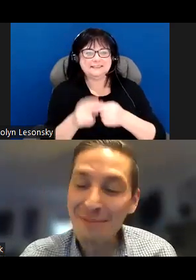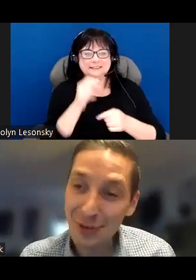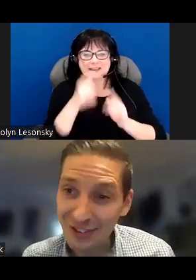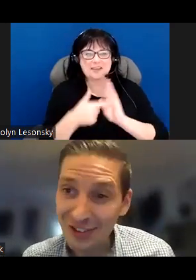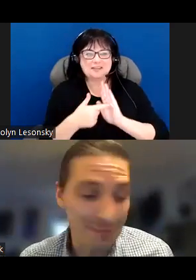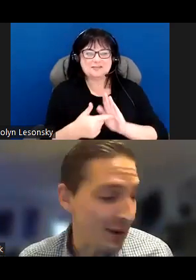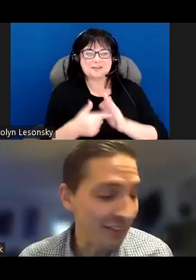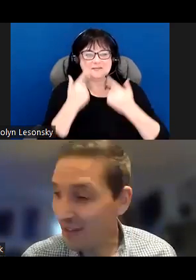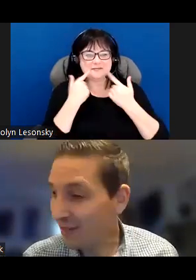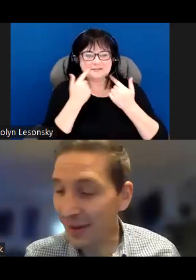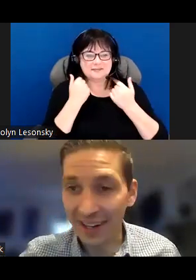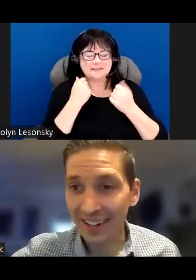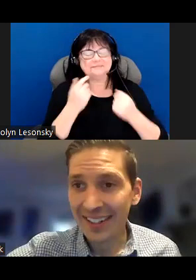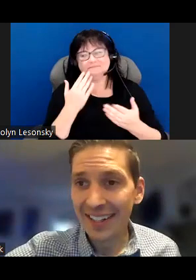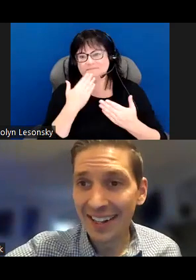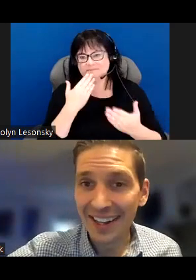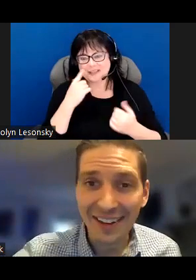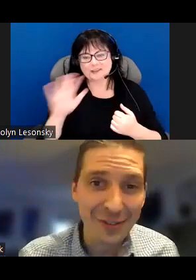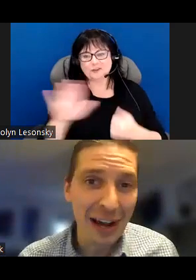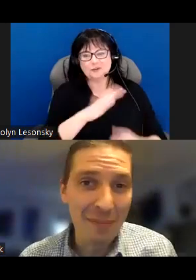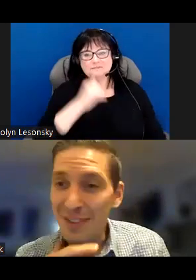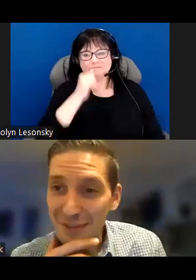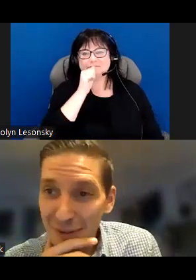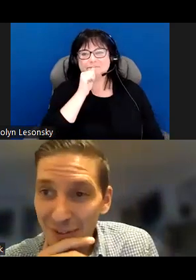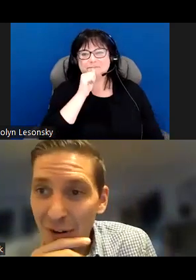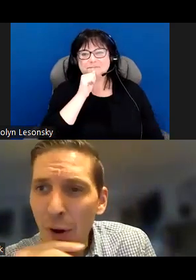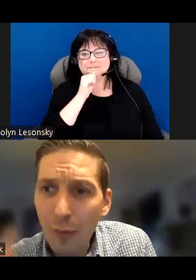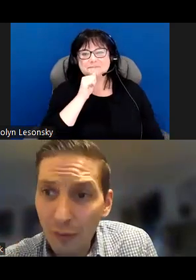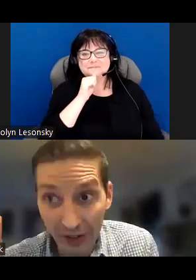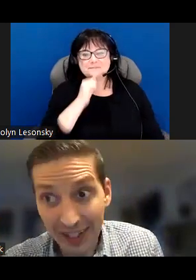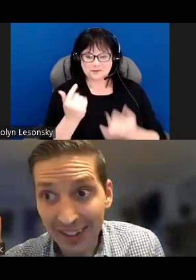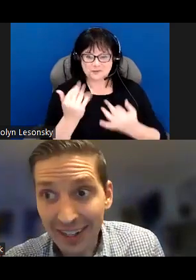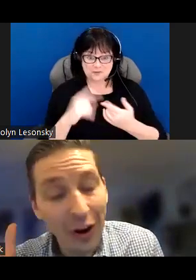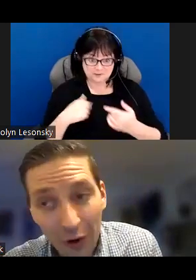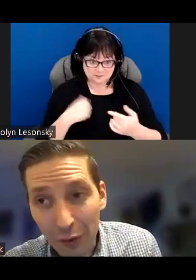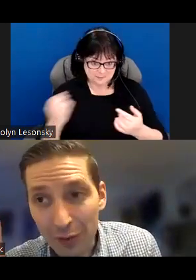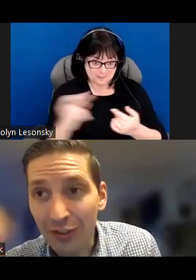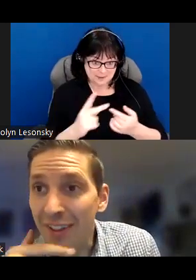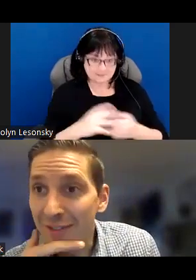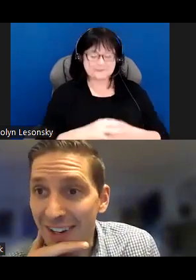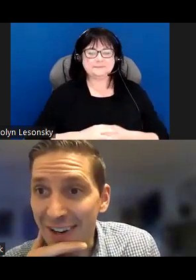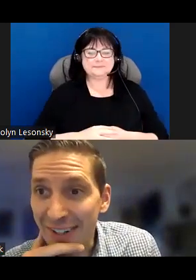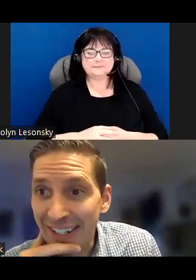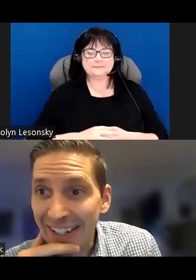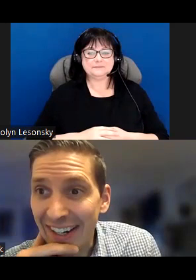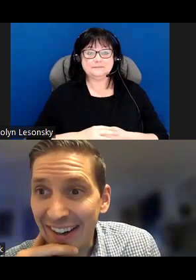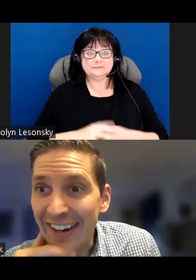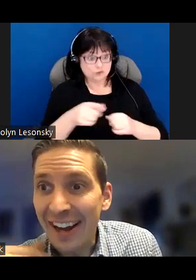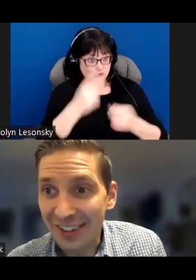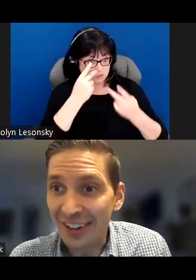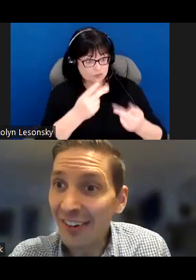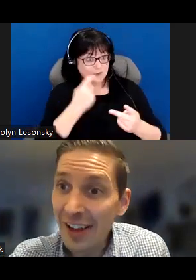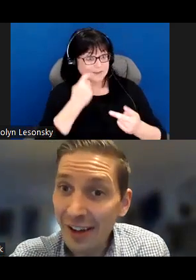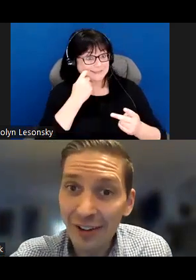back in. I appreciate your patience, everybody, for helping me through. So hopefully, I hope you saw the video